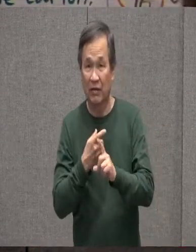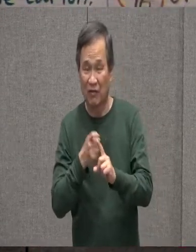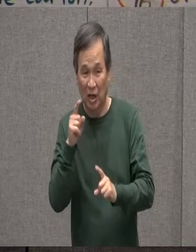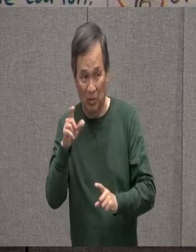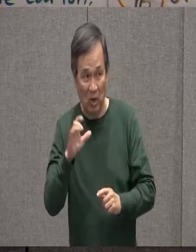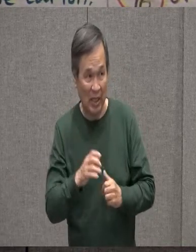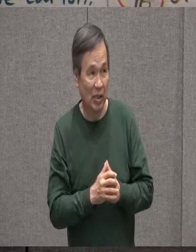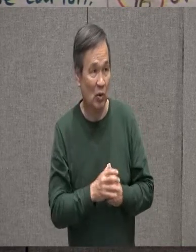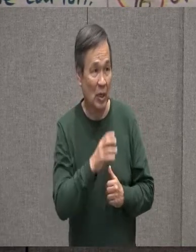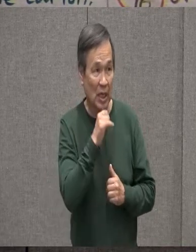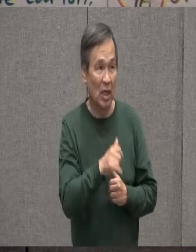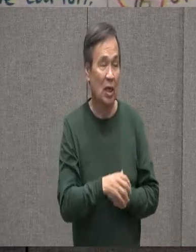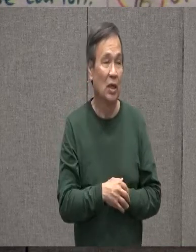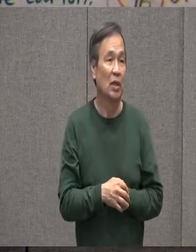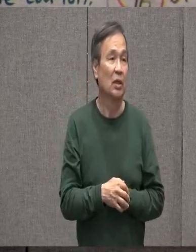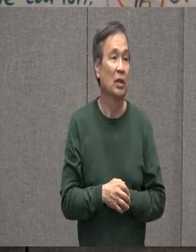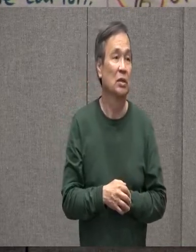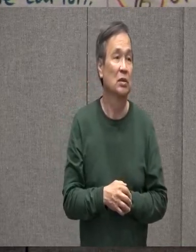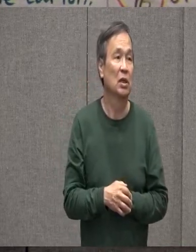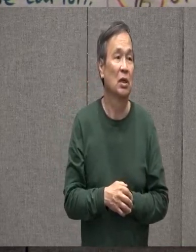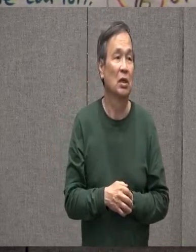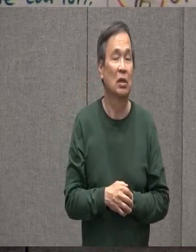All right. So